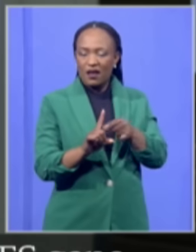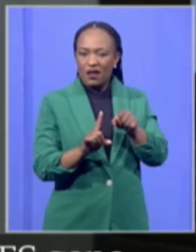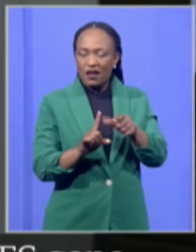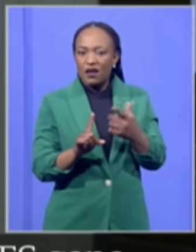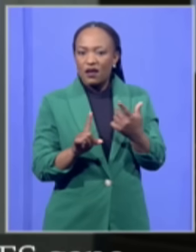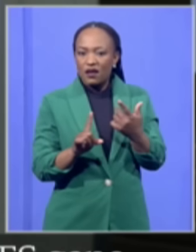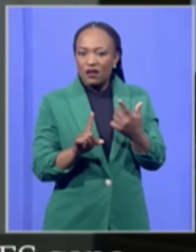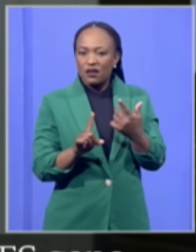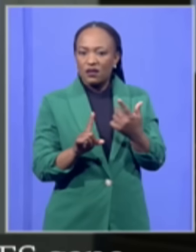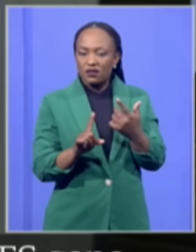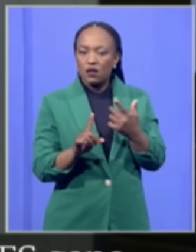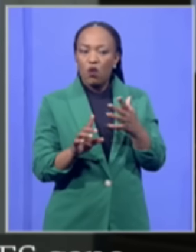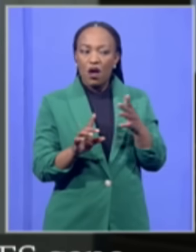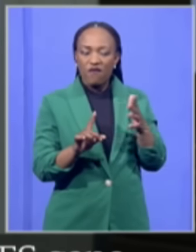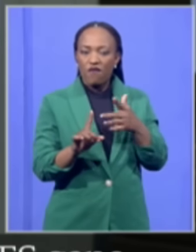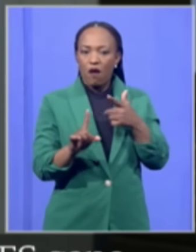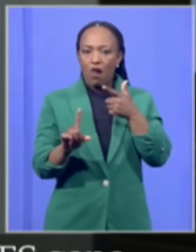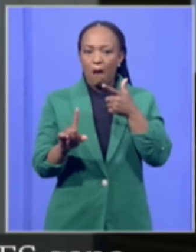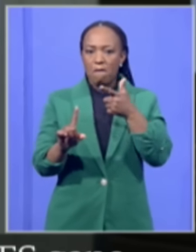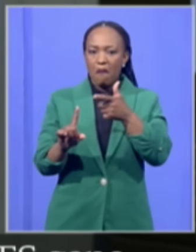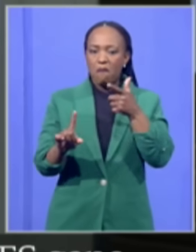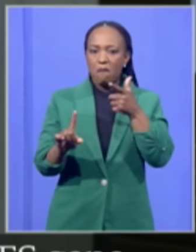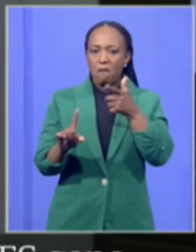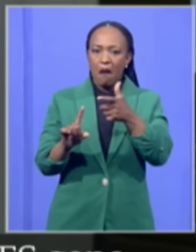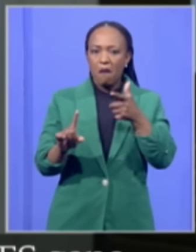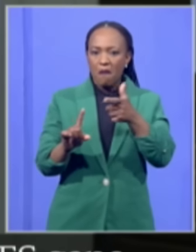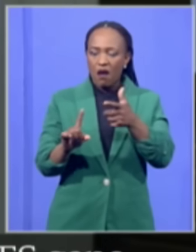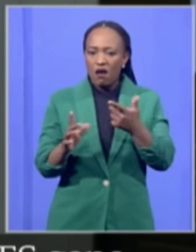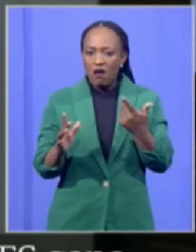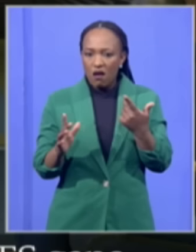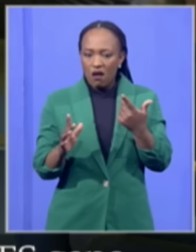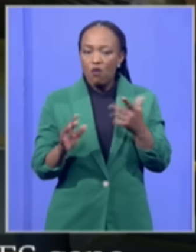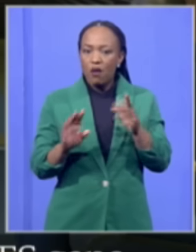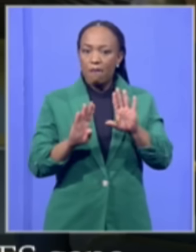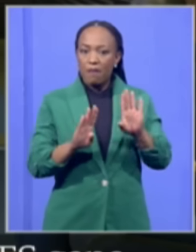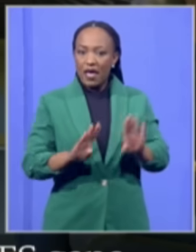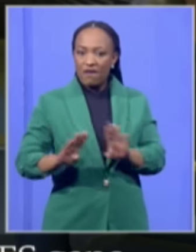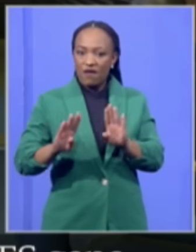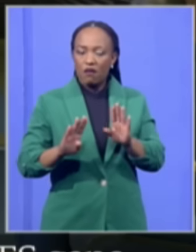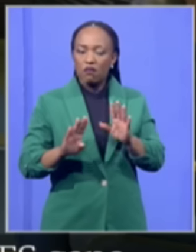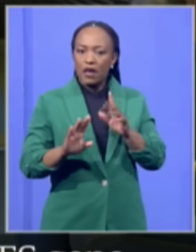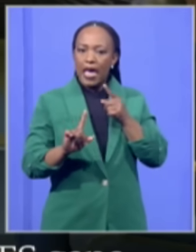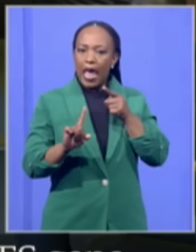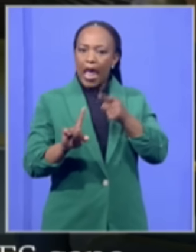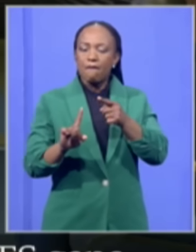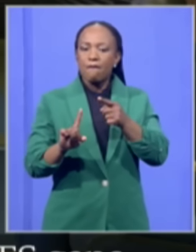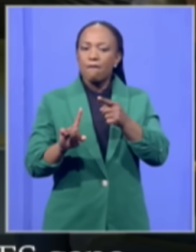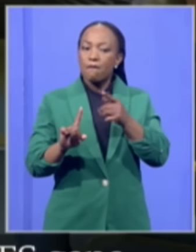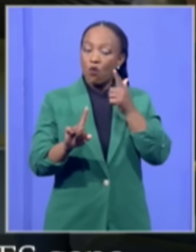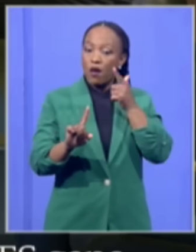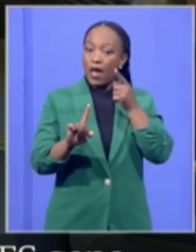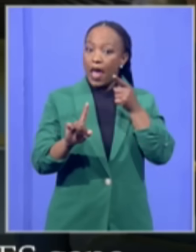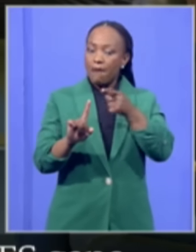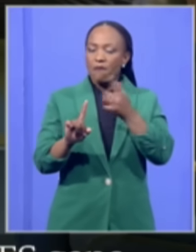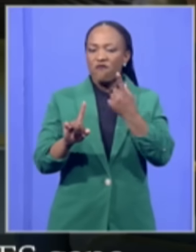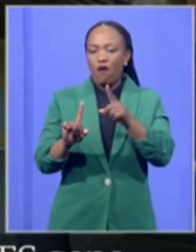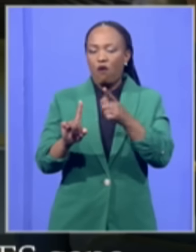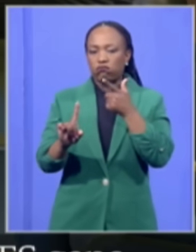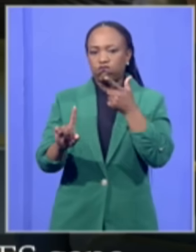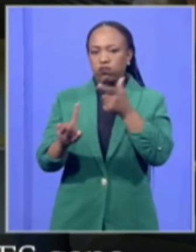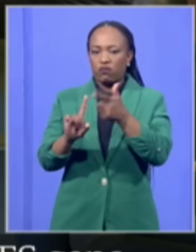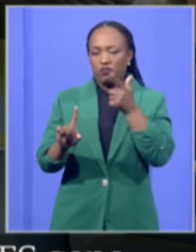the deceased was shot, unlawfully and intentionally engaged in conduct intended to enable accused number 1 to